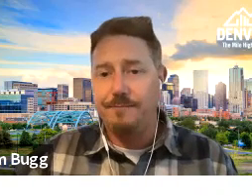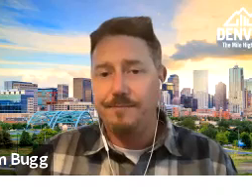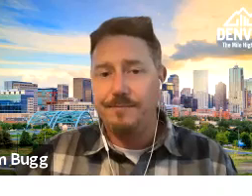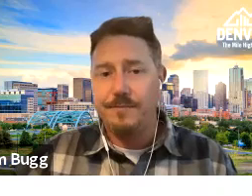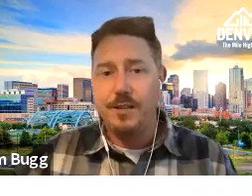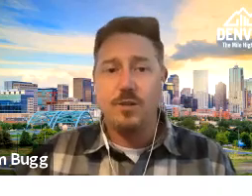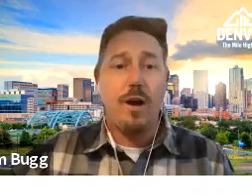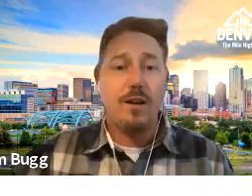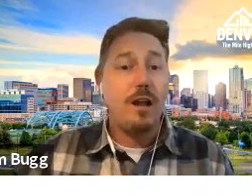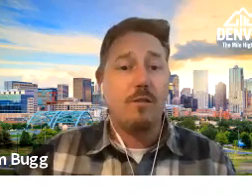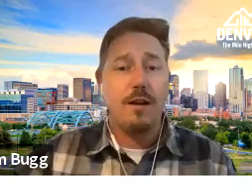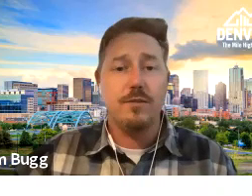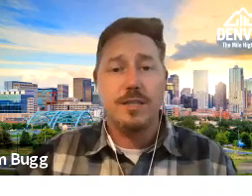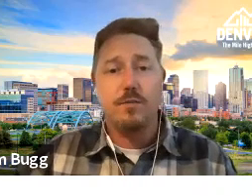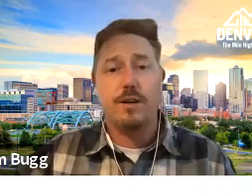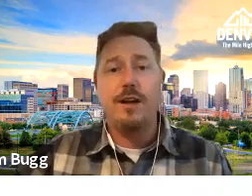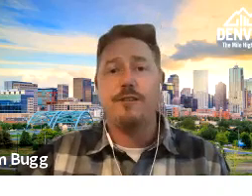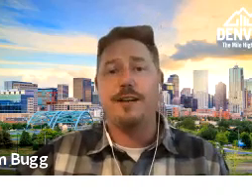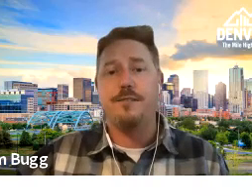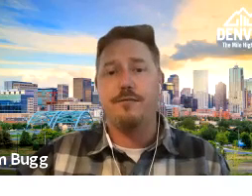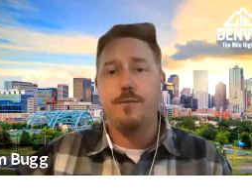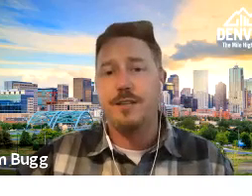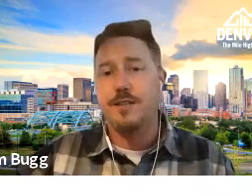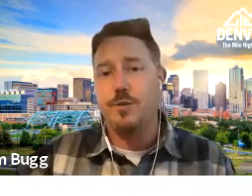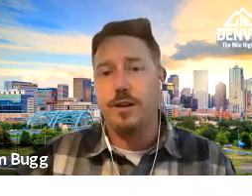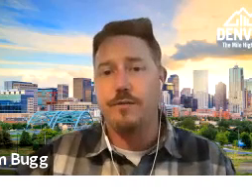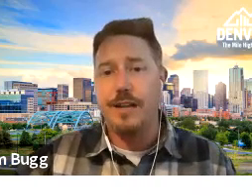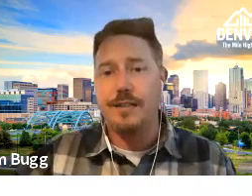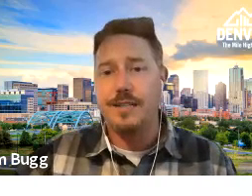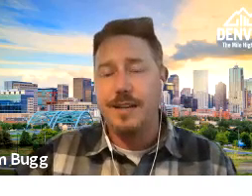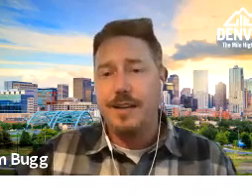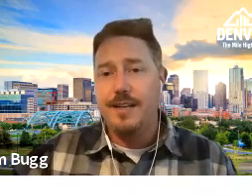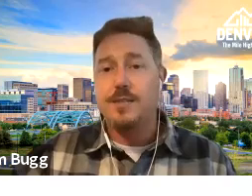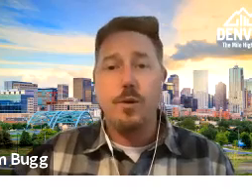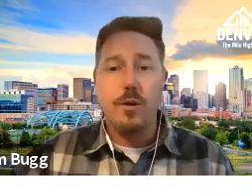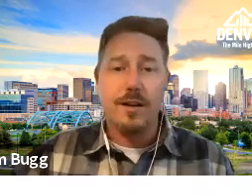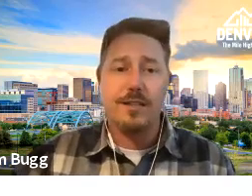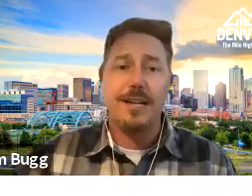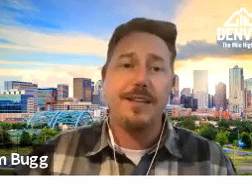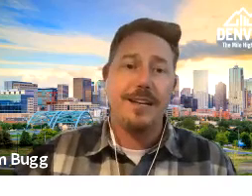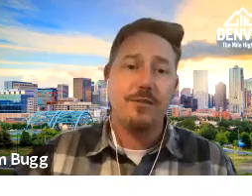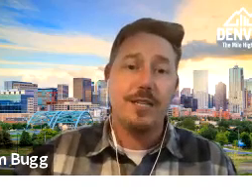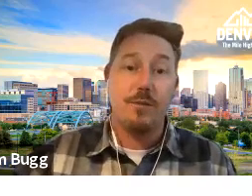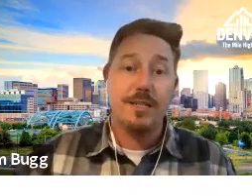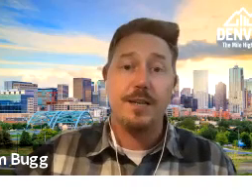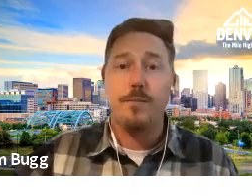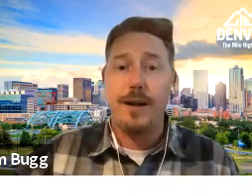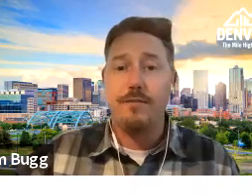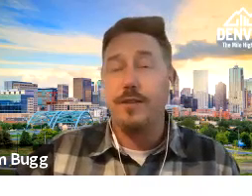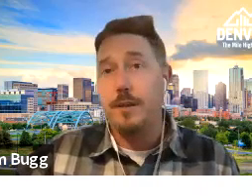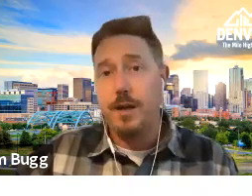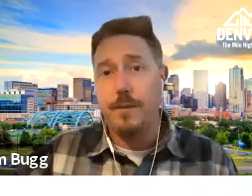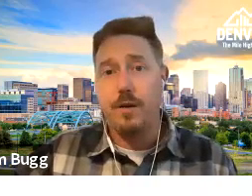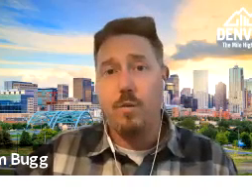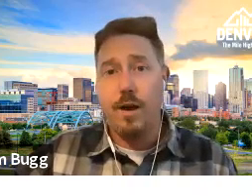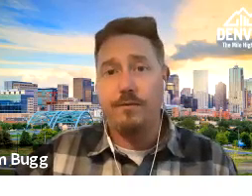flood. So while Colorado is still recovering from these historic events, it's important to understand the increased risk and prepare for